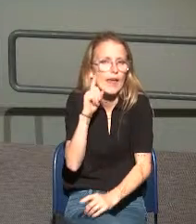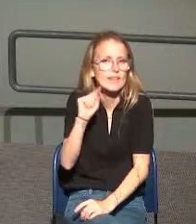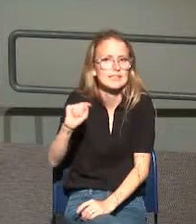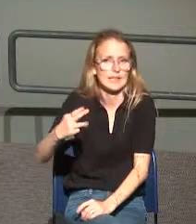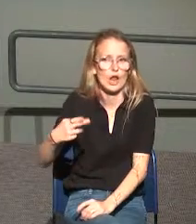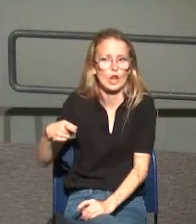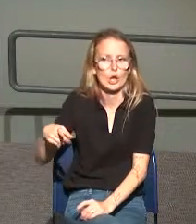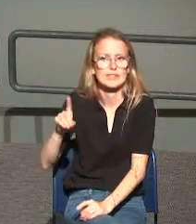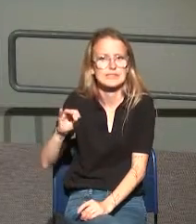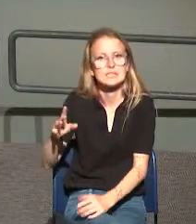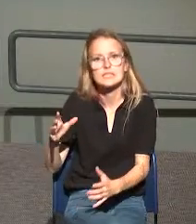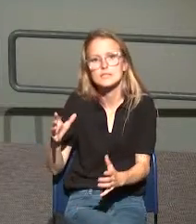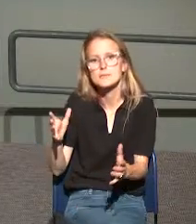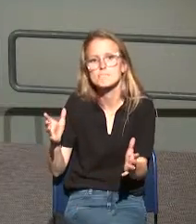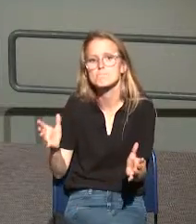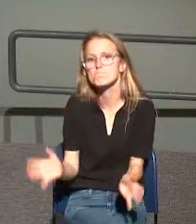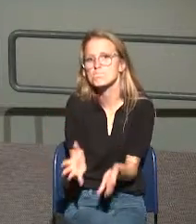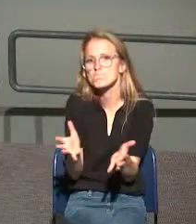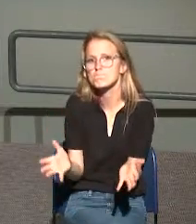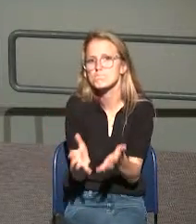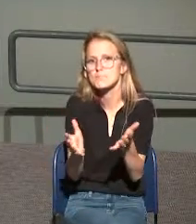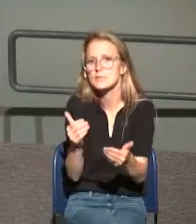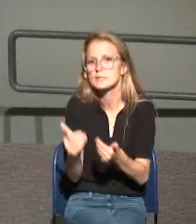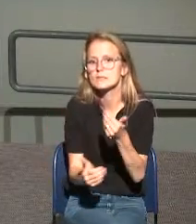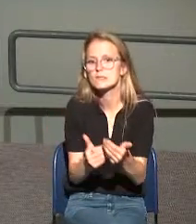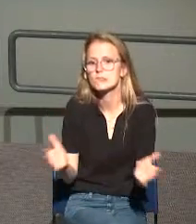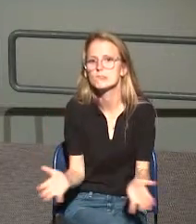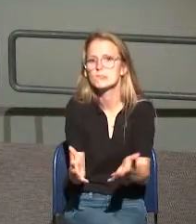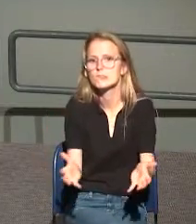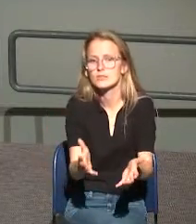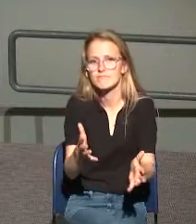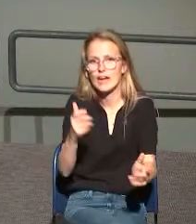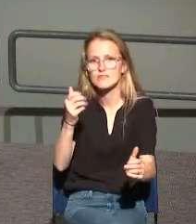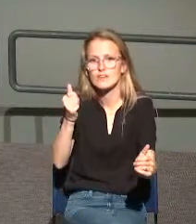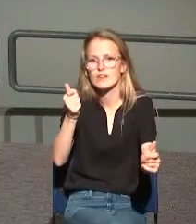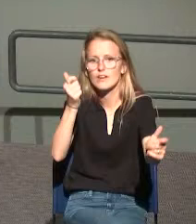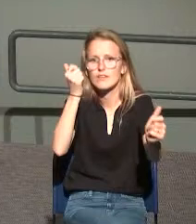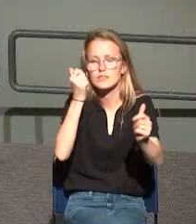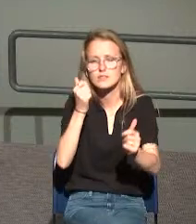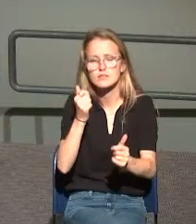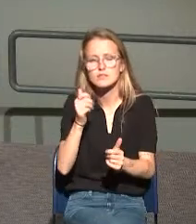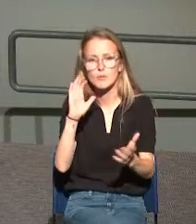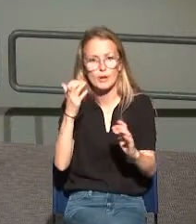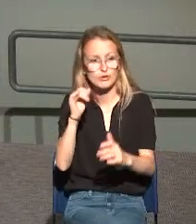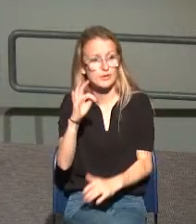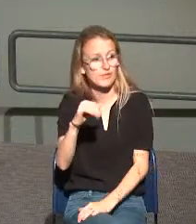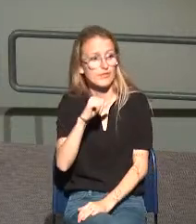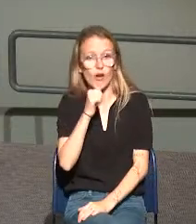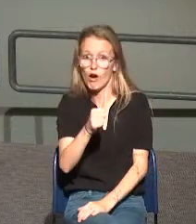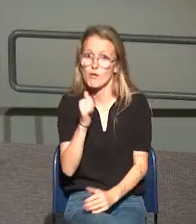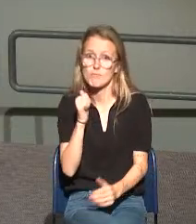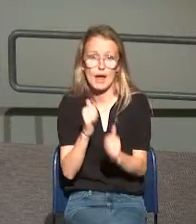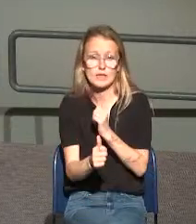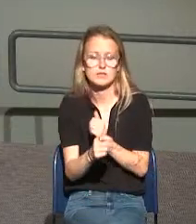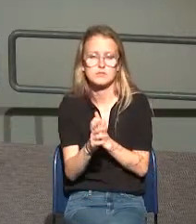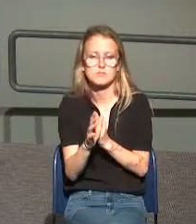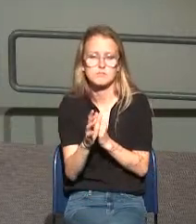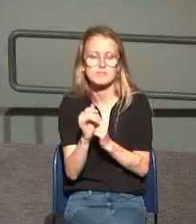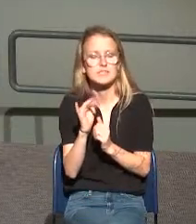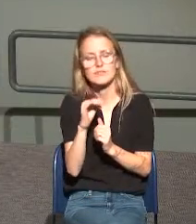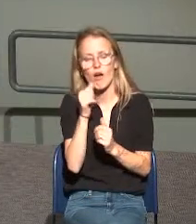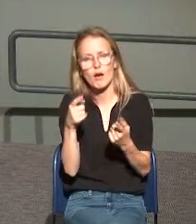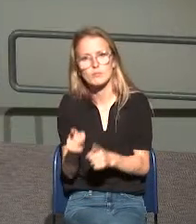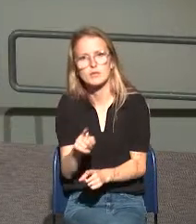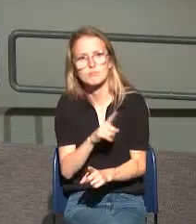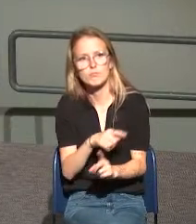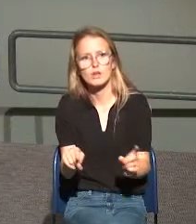certainly helped to push it along more quickly than perhaps would have happened if it had not happened. So. Right. Now, you